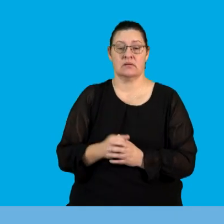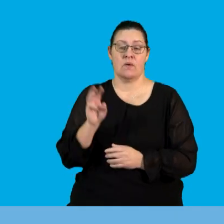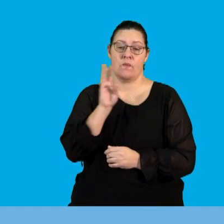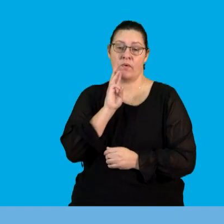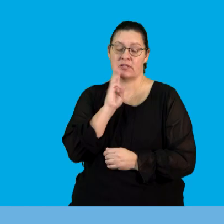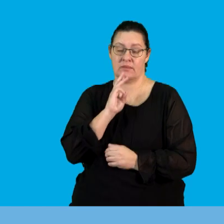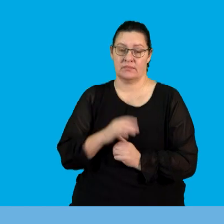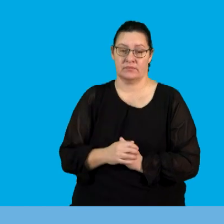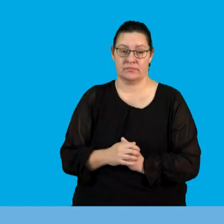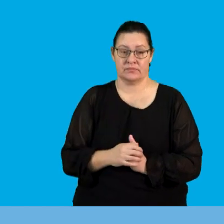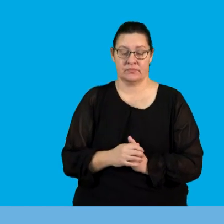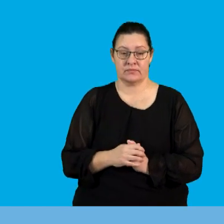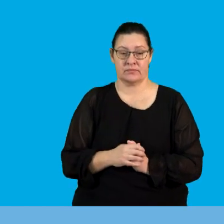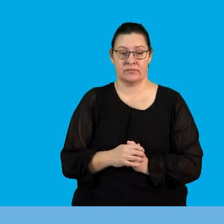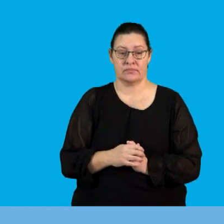Plus water.